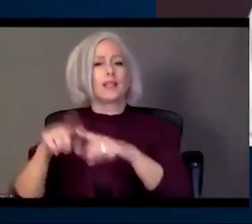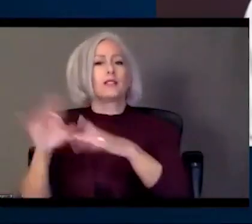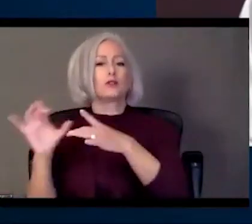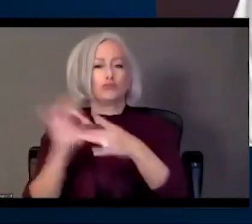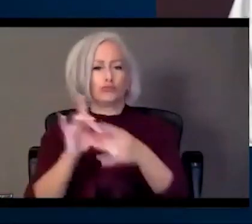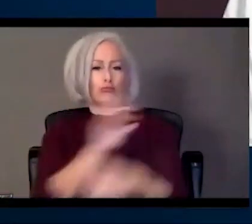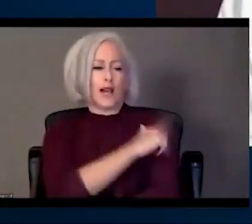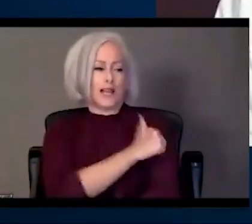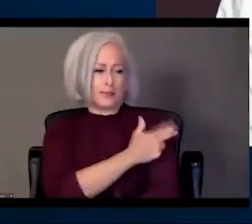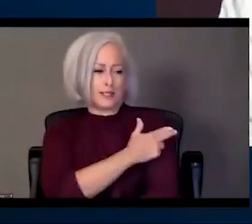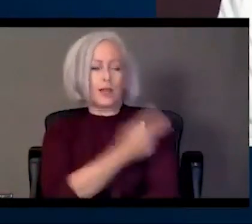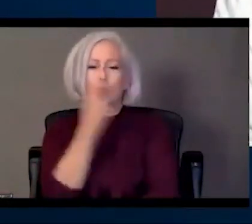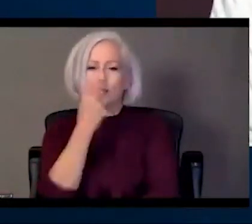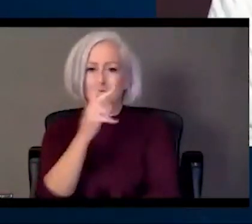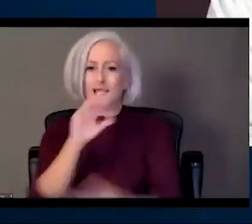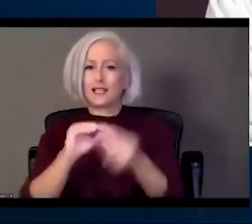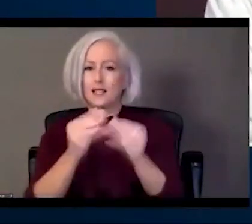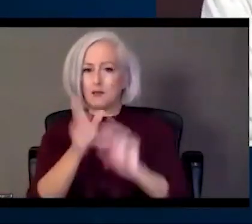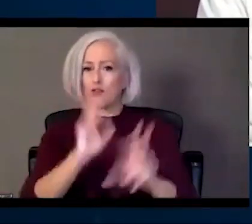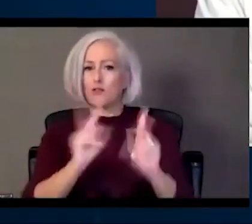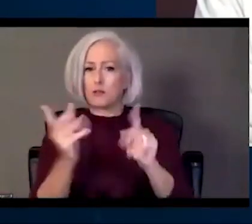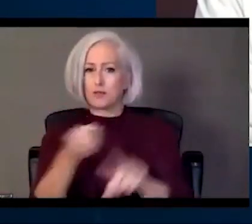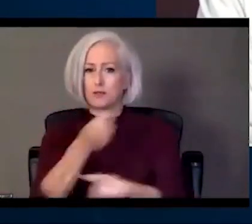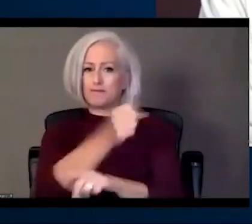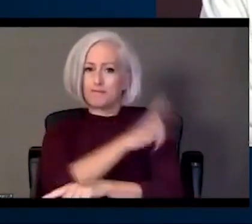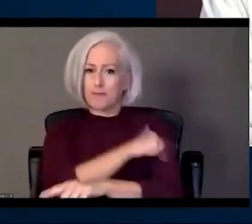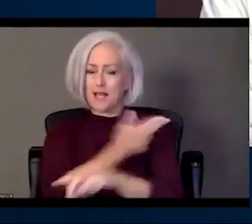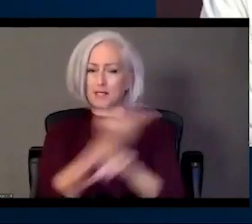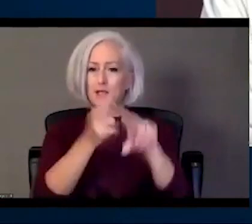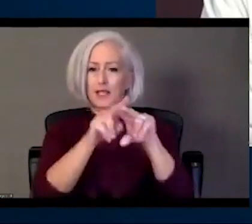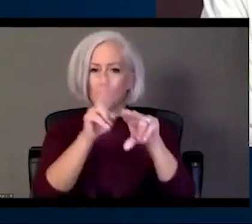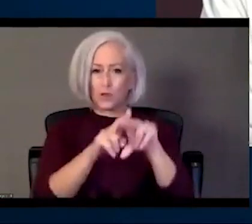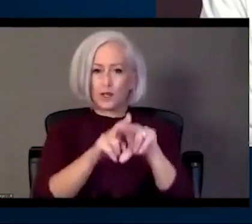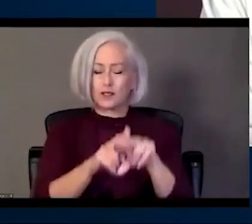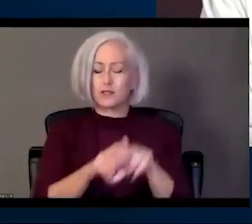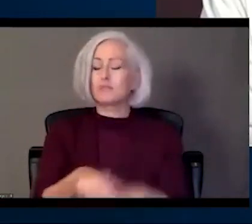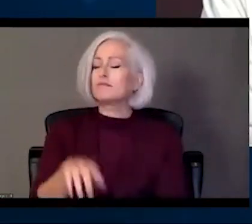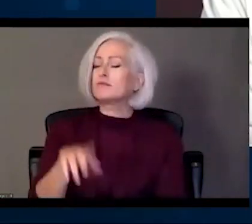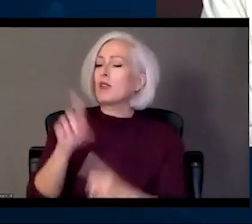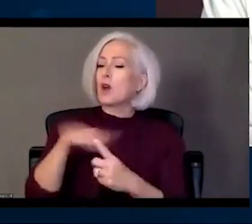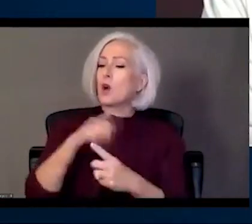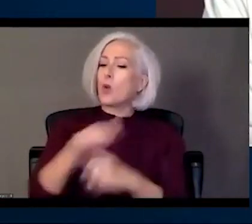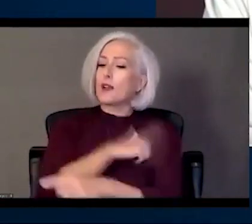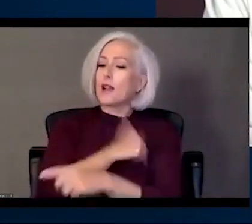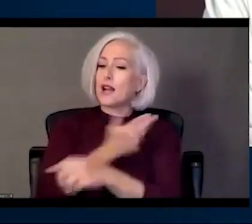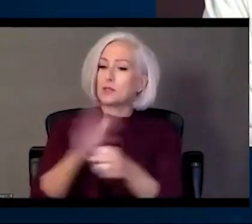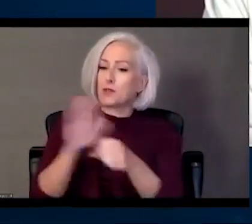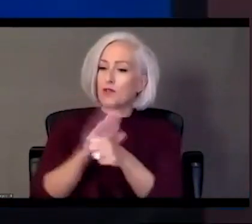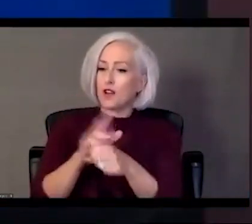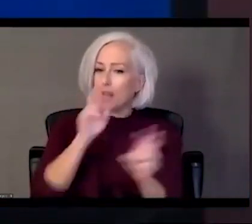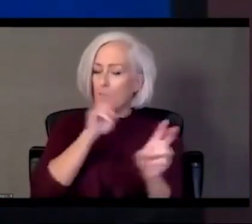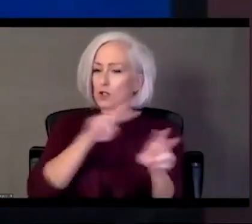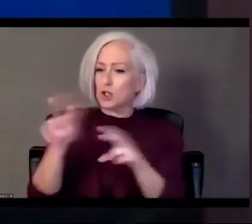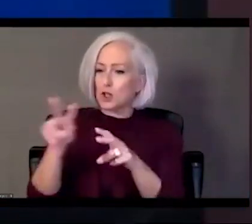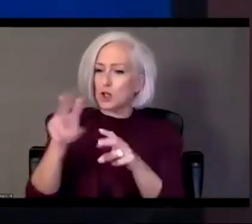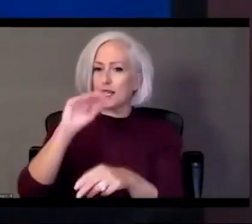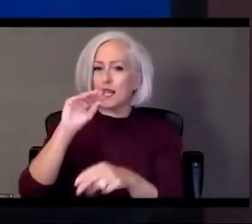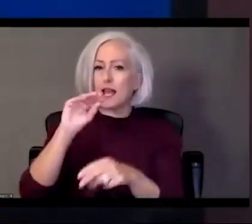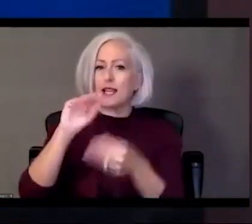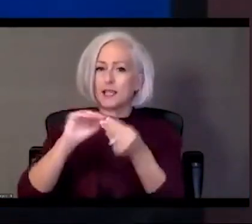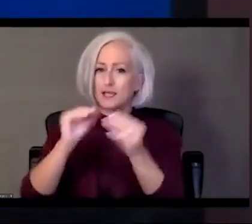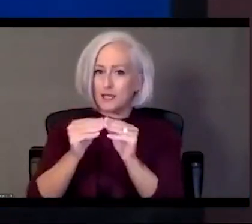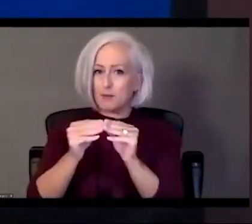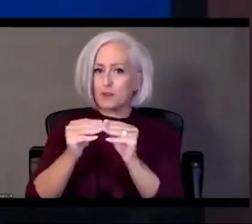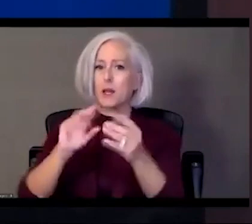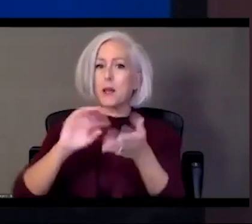seeing them increase at a time when hospitals are full. I was looking at some numbers this morning about the percentage of high occupancy, which means it's hard to get into